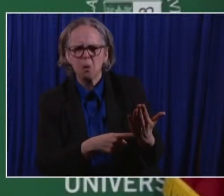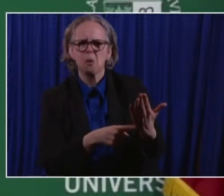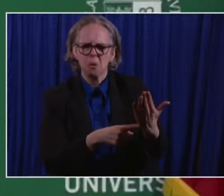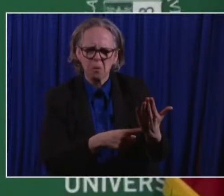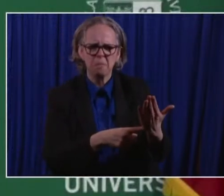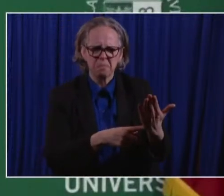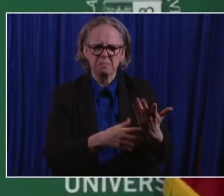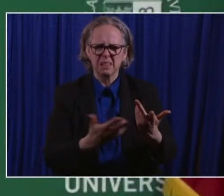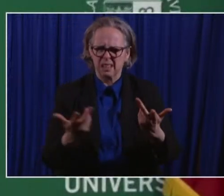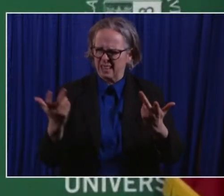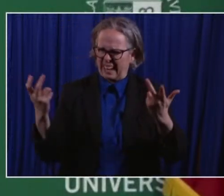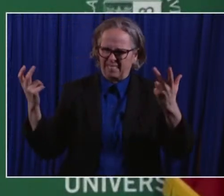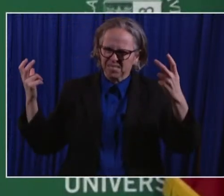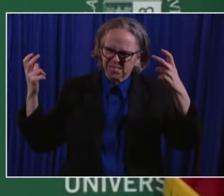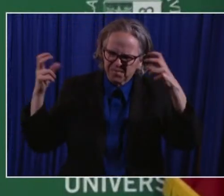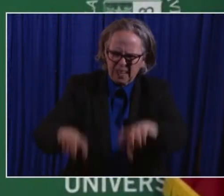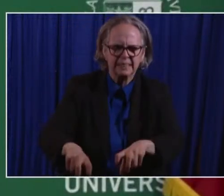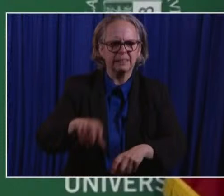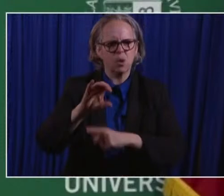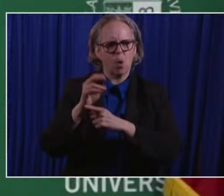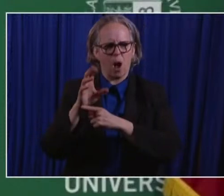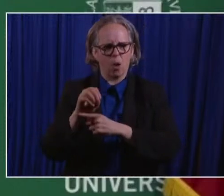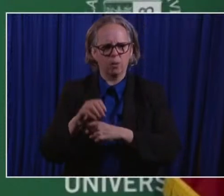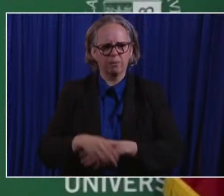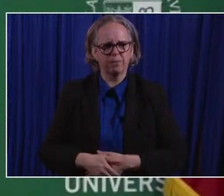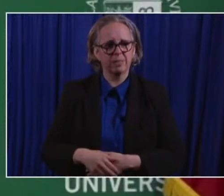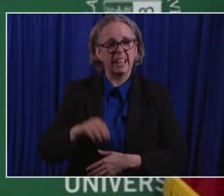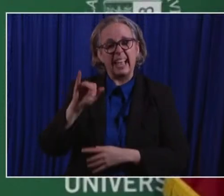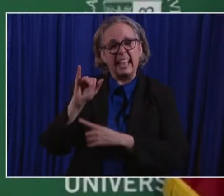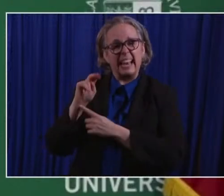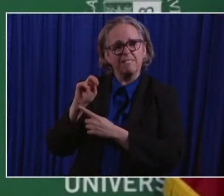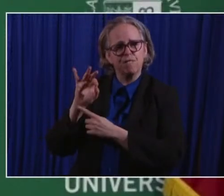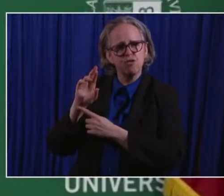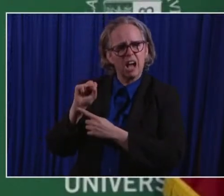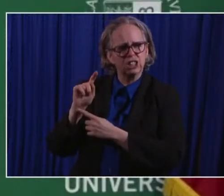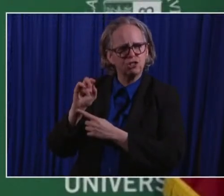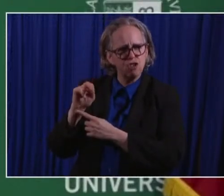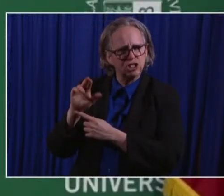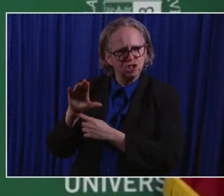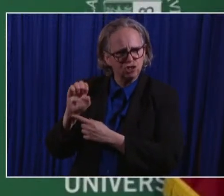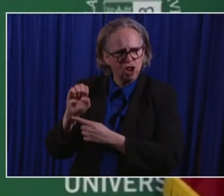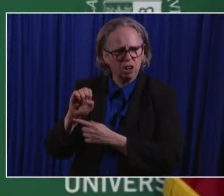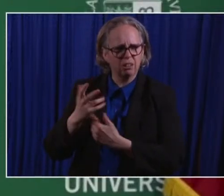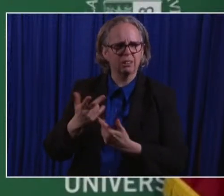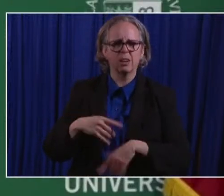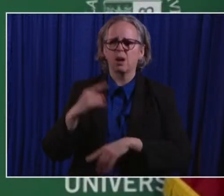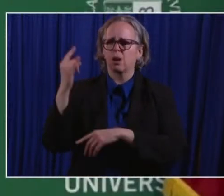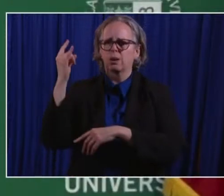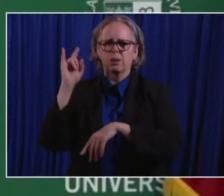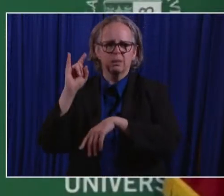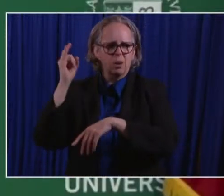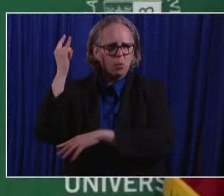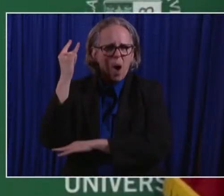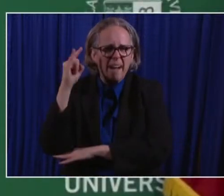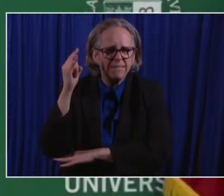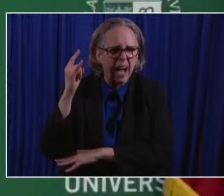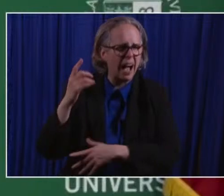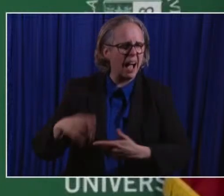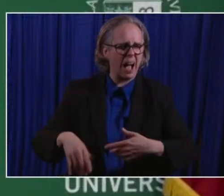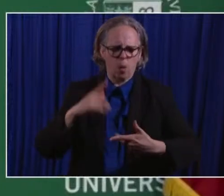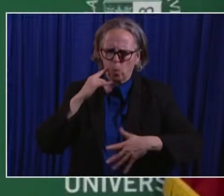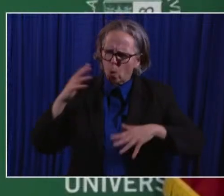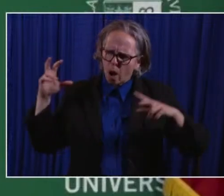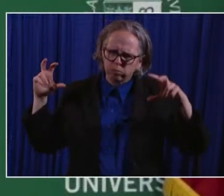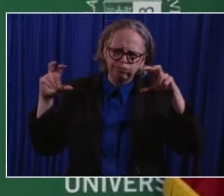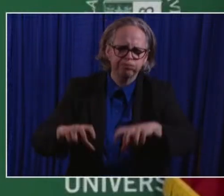infrastructure. It's an investment, calls for investment in broadband. These are things that will truly, truly